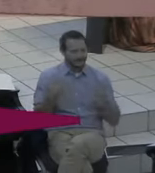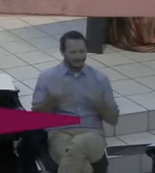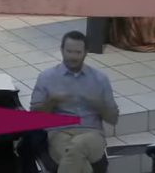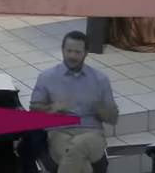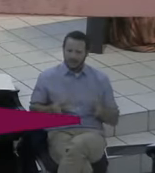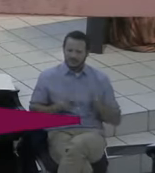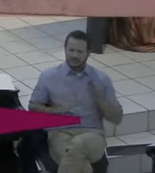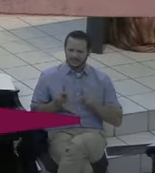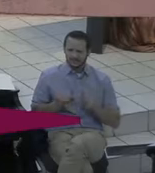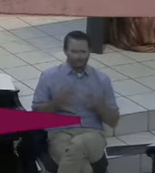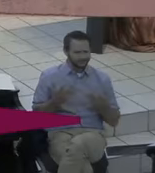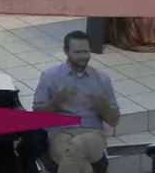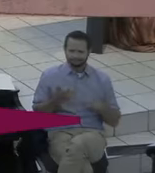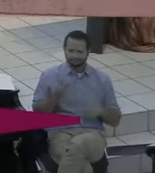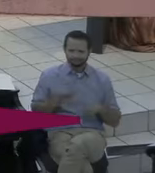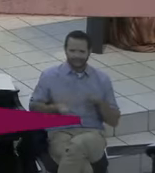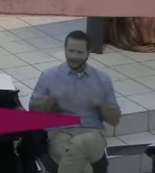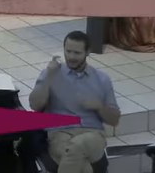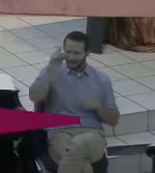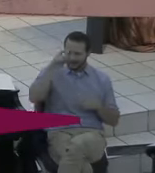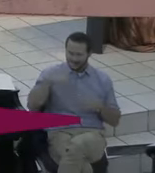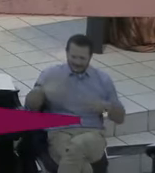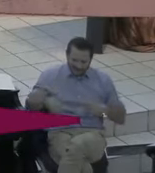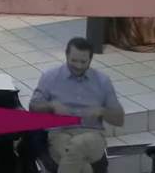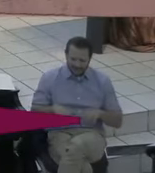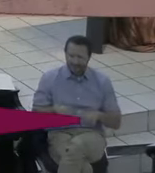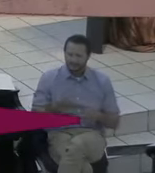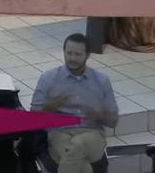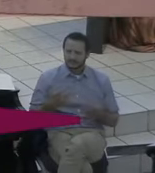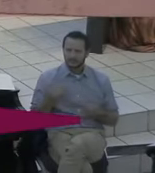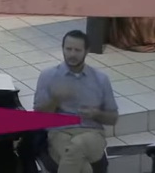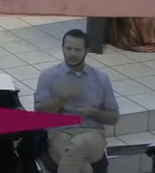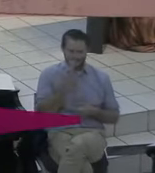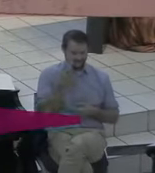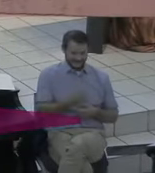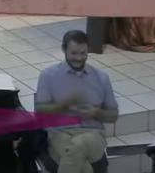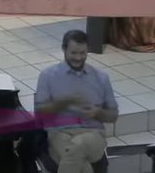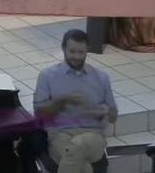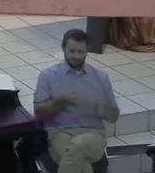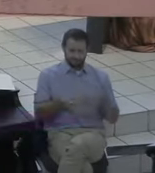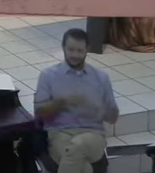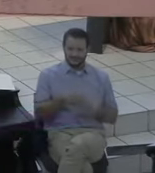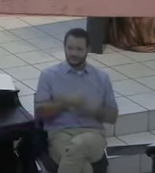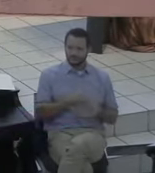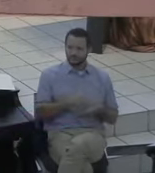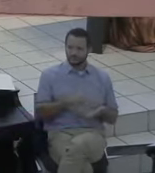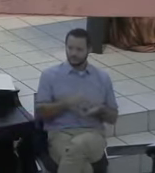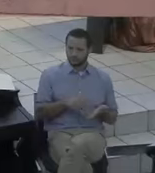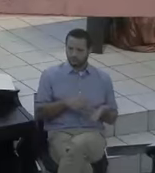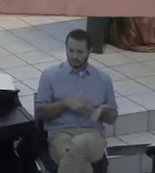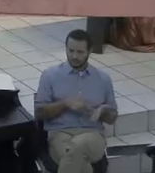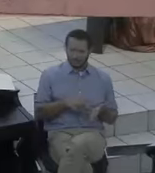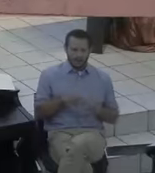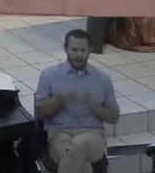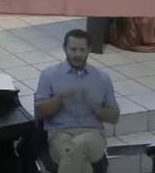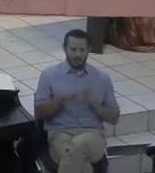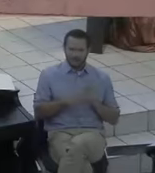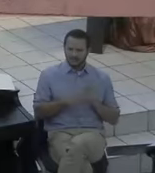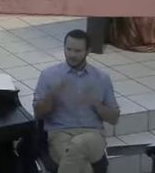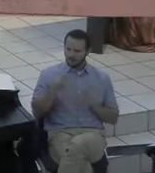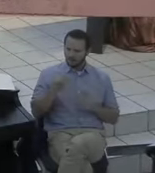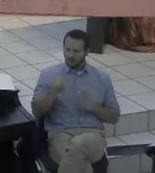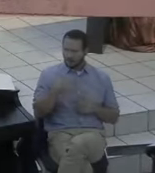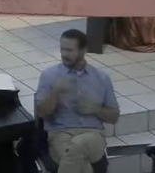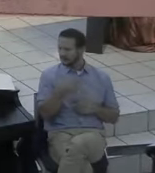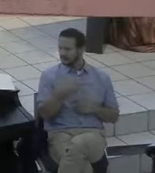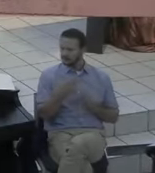struggle with putting wisdom into action, and many of them we see described in Scripture. The Apostle Paul is really honest about